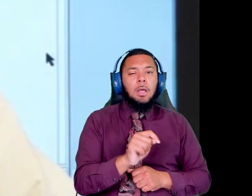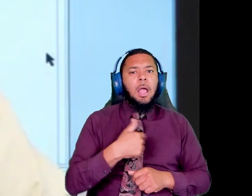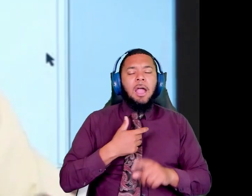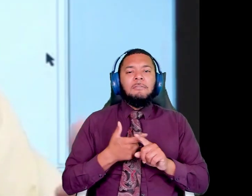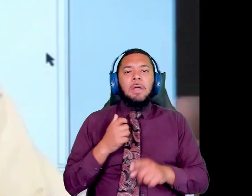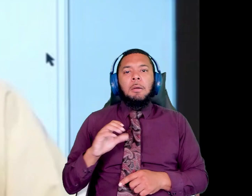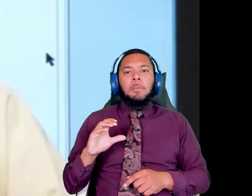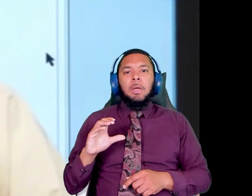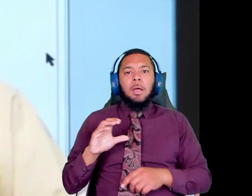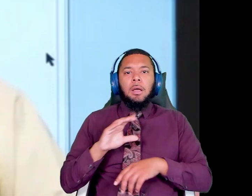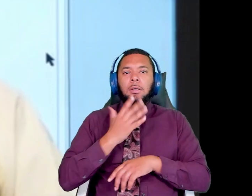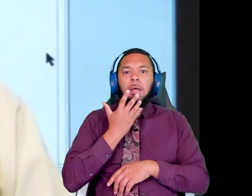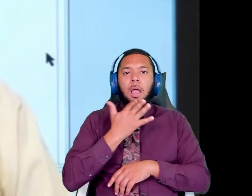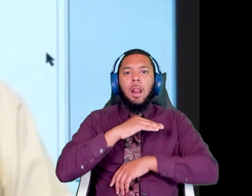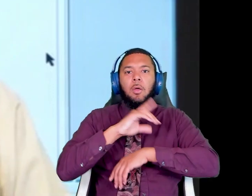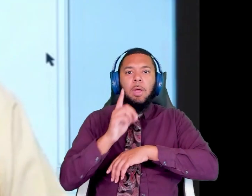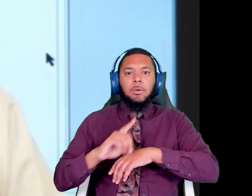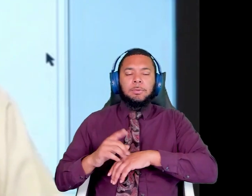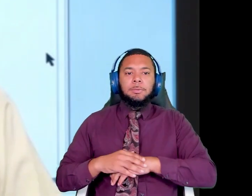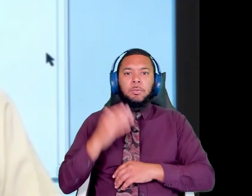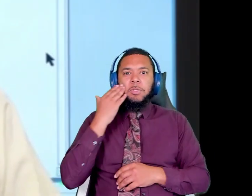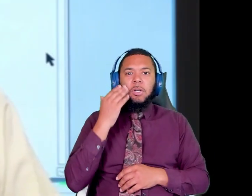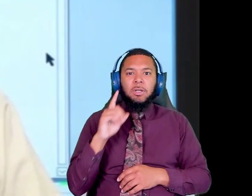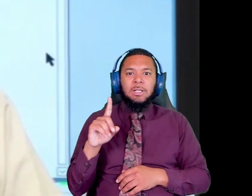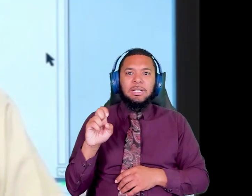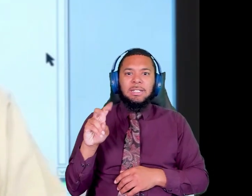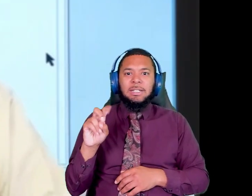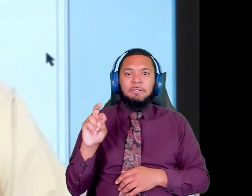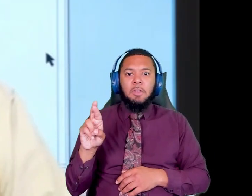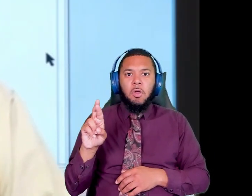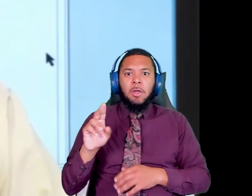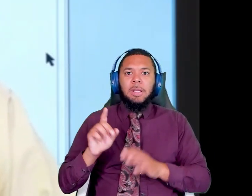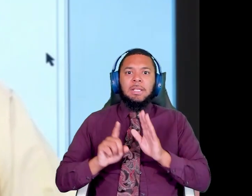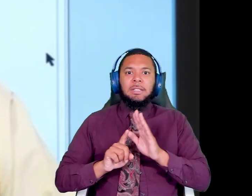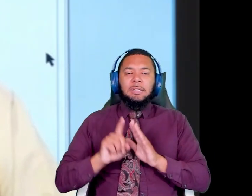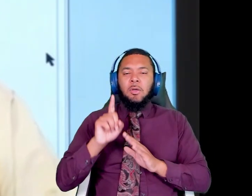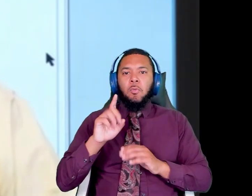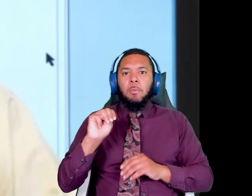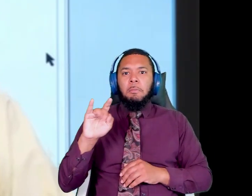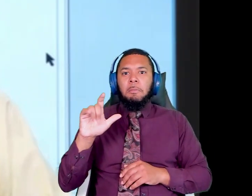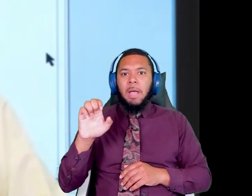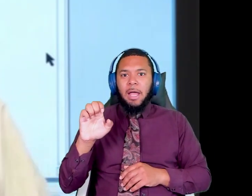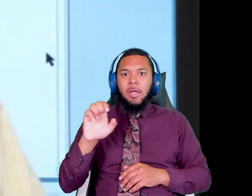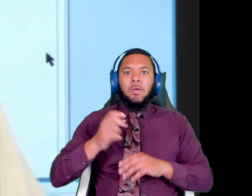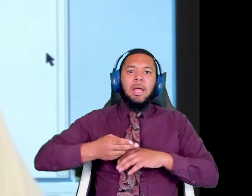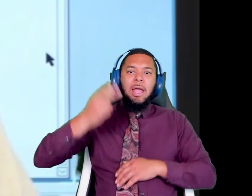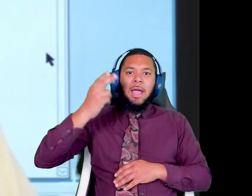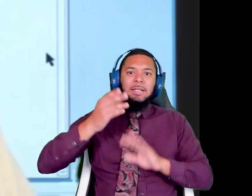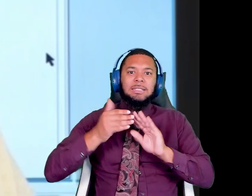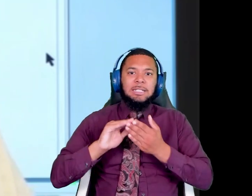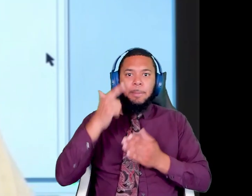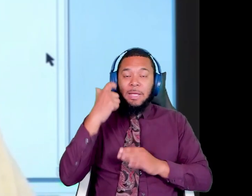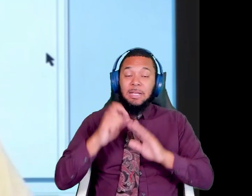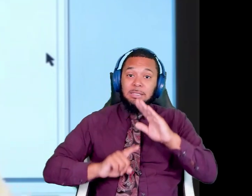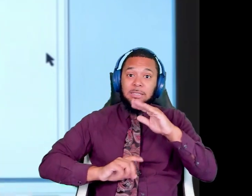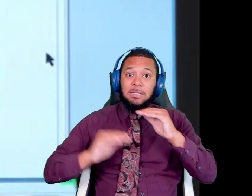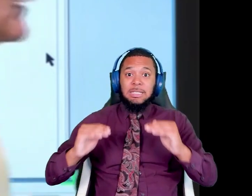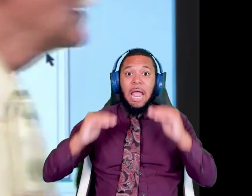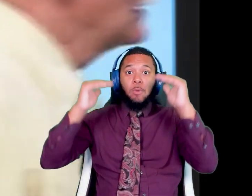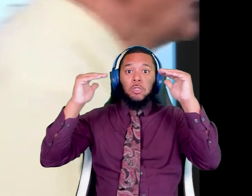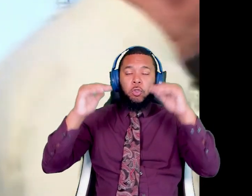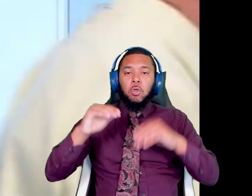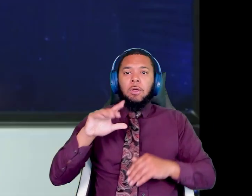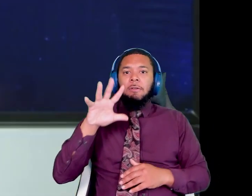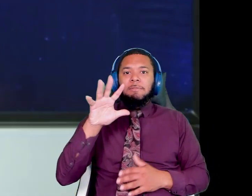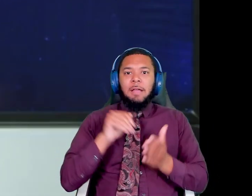Colorado, and we know that Denver is the mile-high city because its altitude is 5,280 feet.